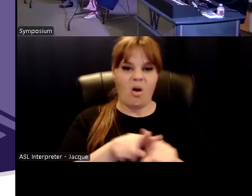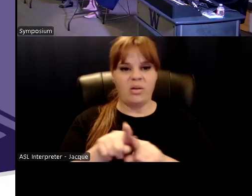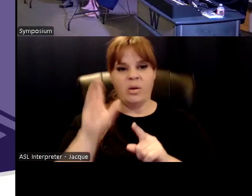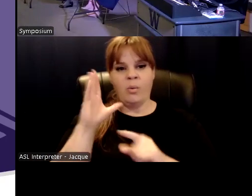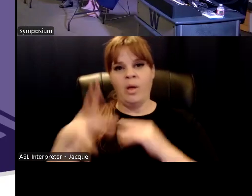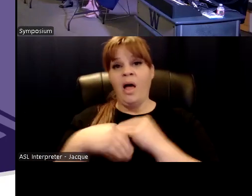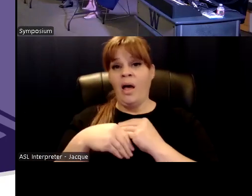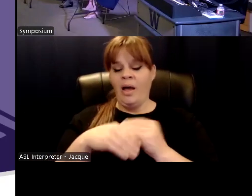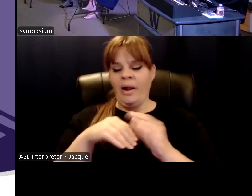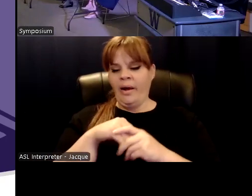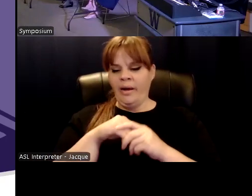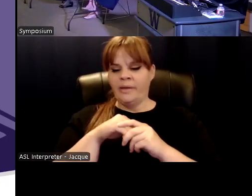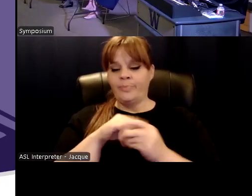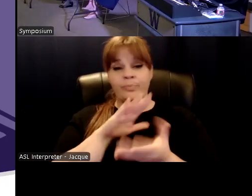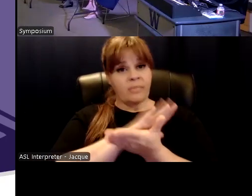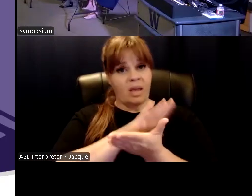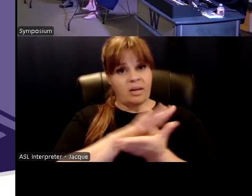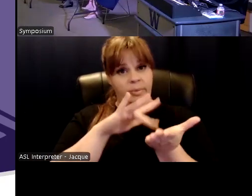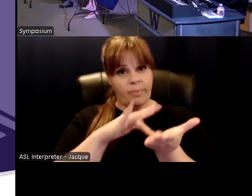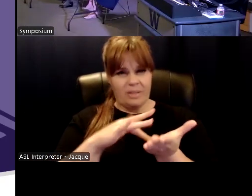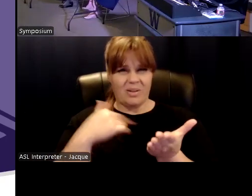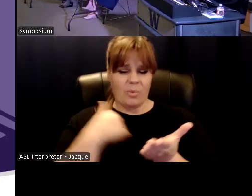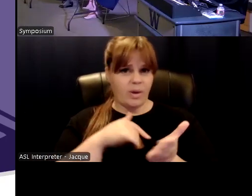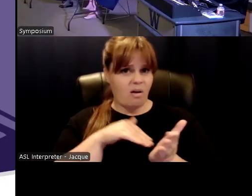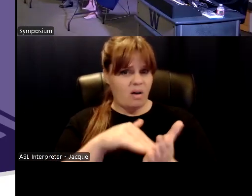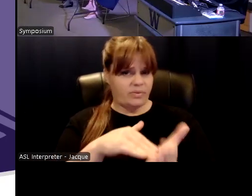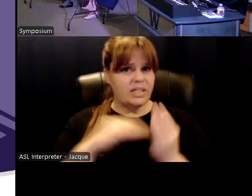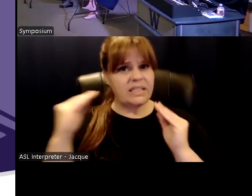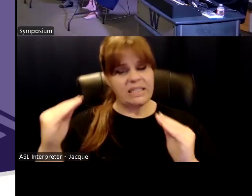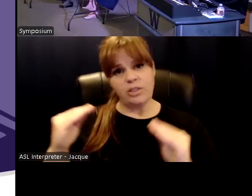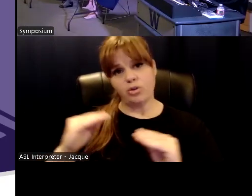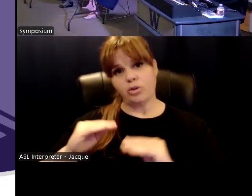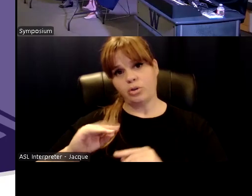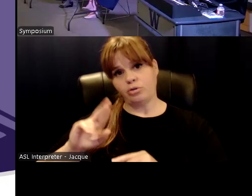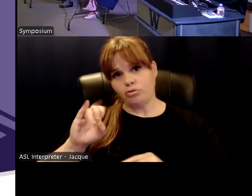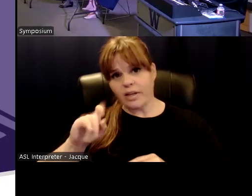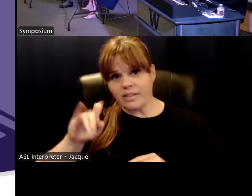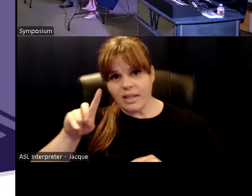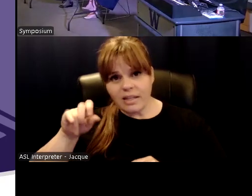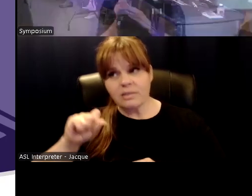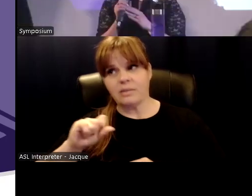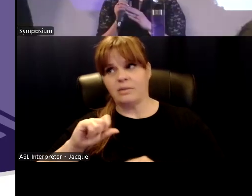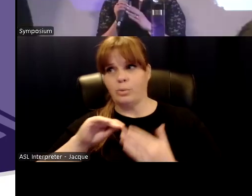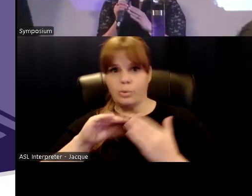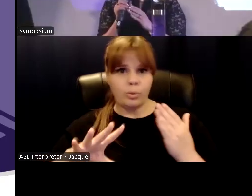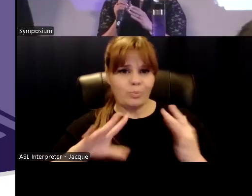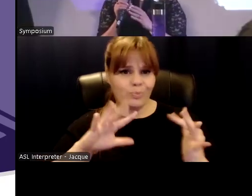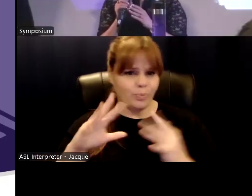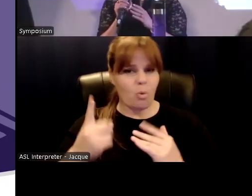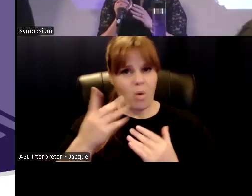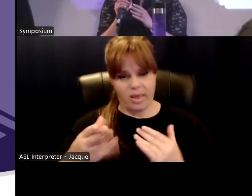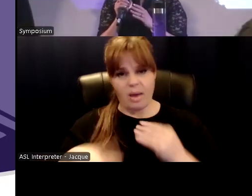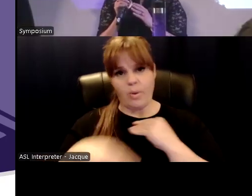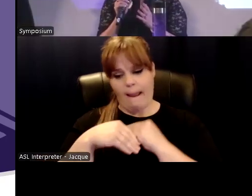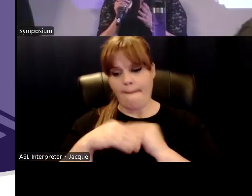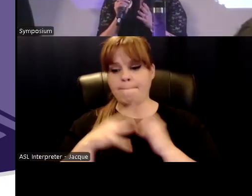in academic medicine, we often teach residents and medical students, and so one thing I would just add is that